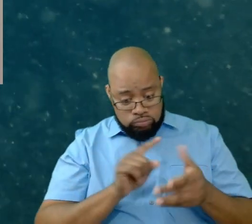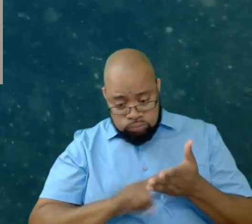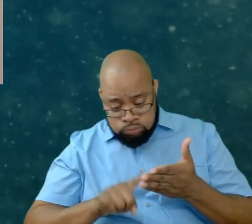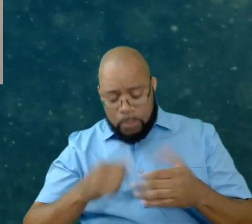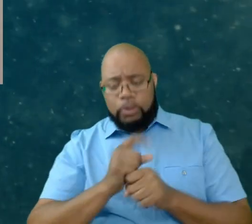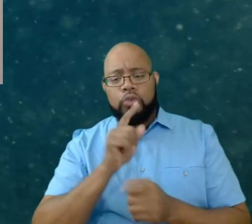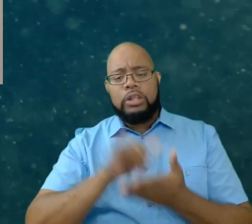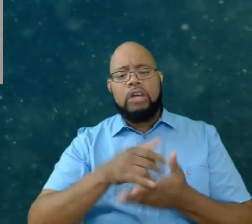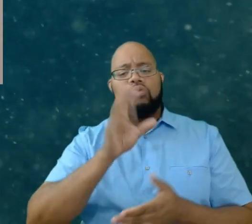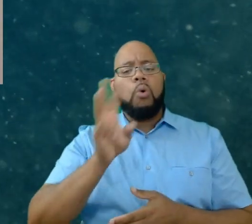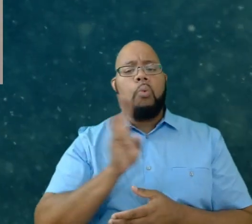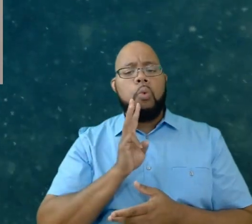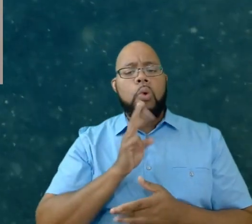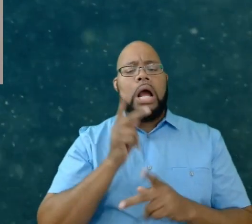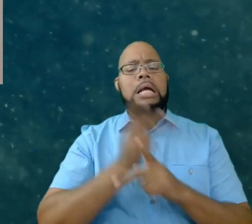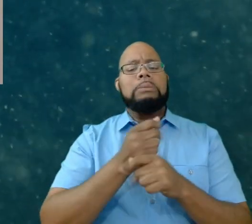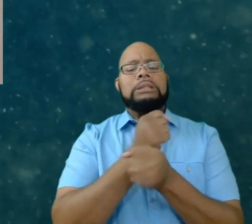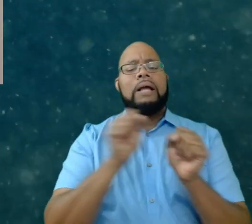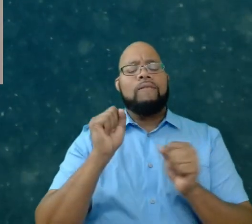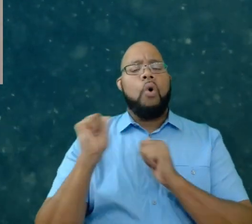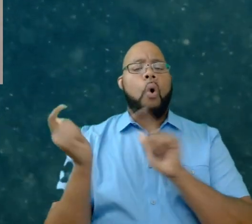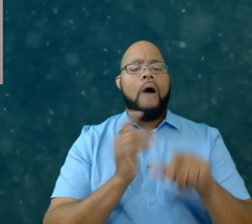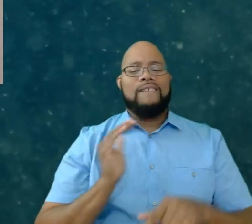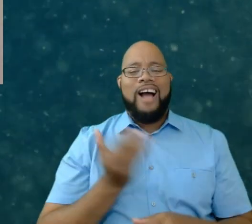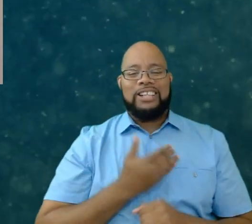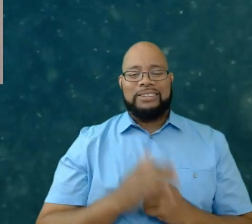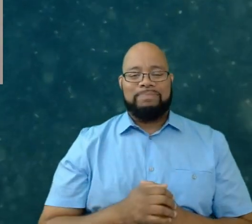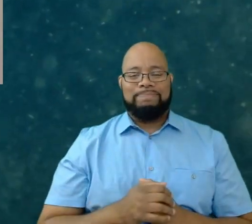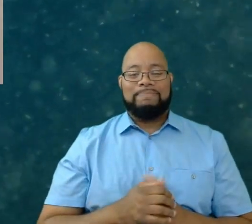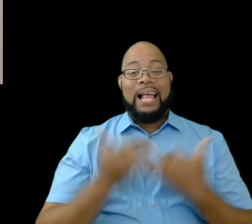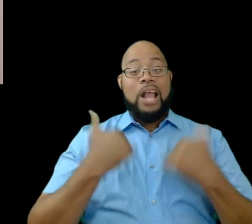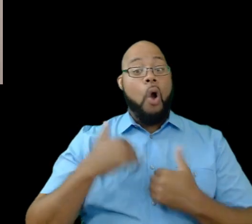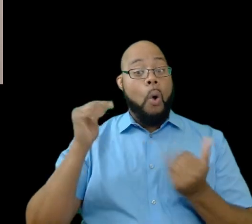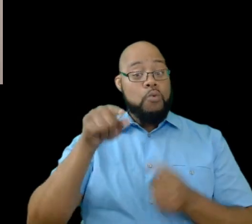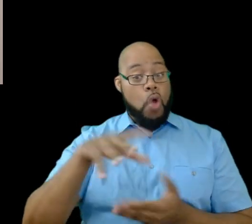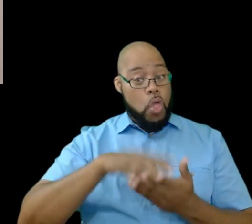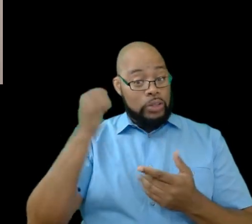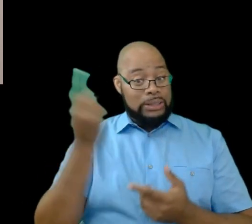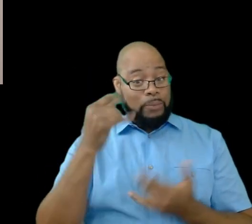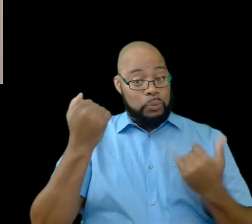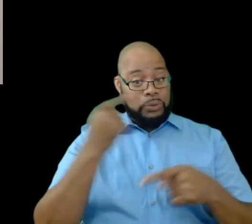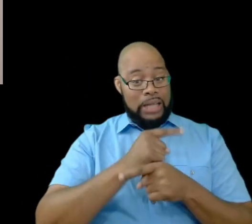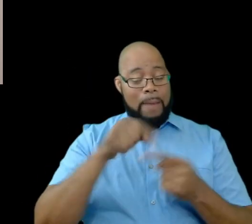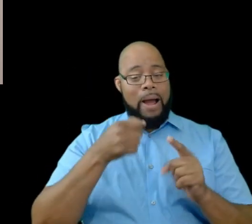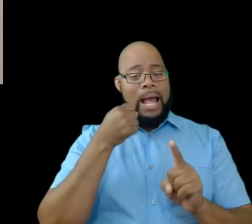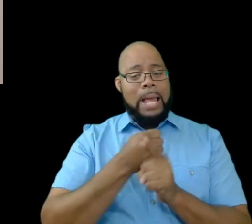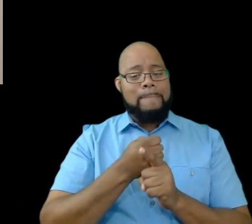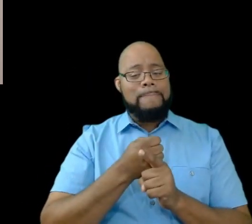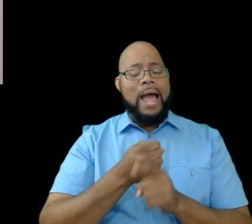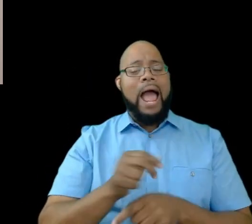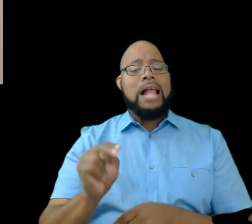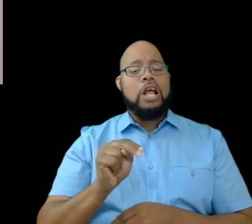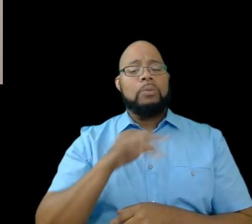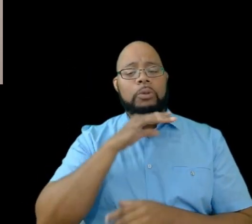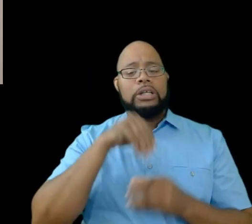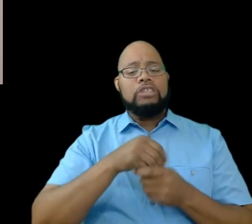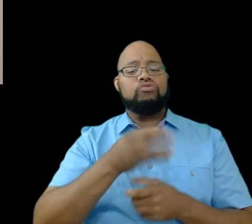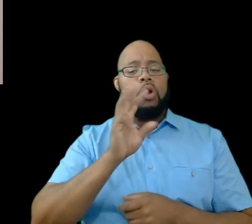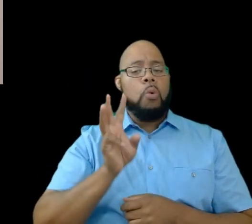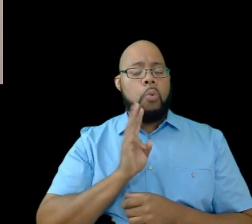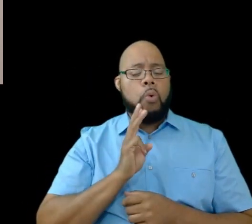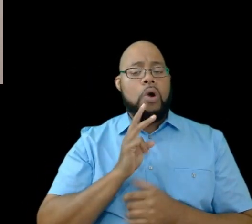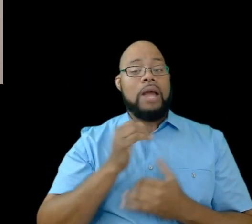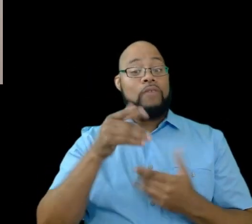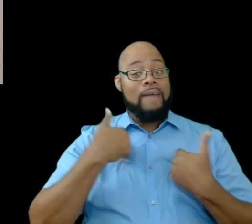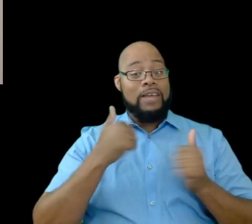these precautions, we can ensure that our drinking water remains safe for all of us. Now, we hope that you learned something today about the impacts of nitrogen pollution